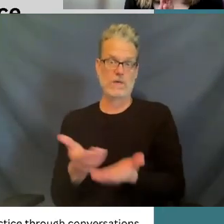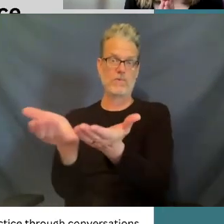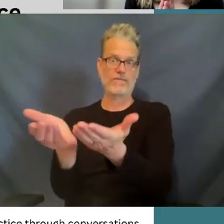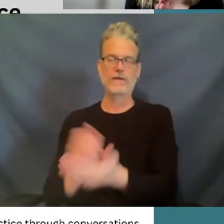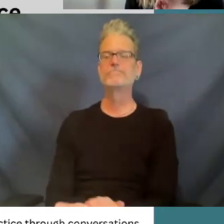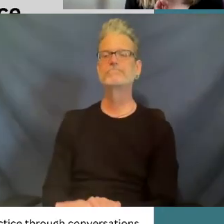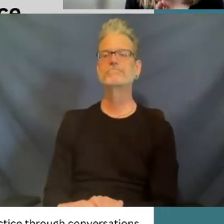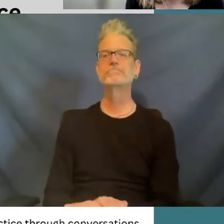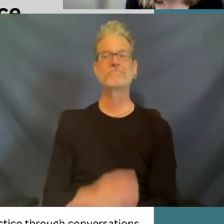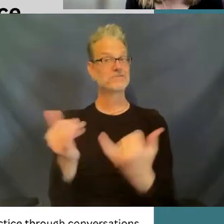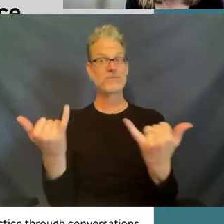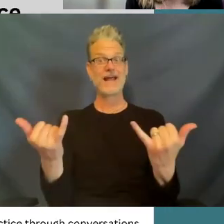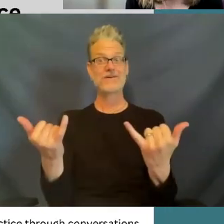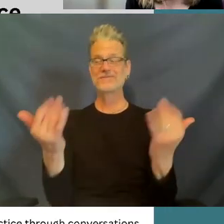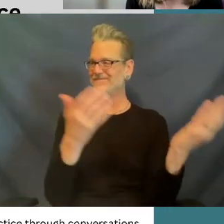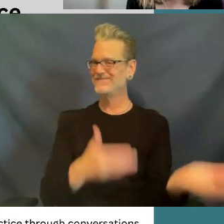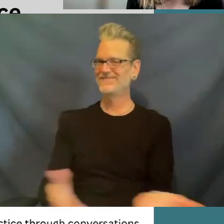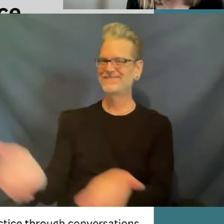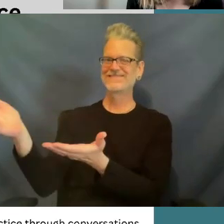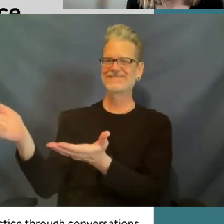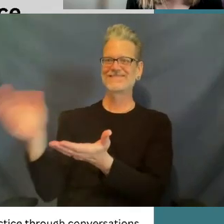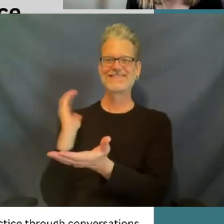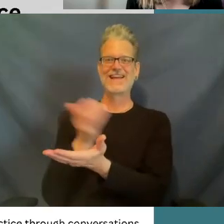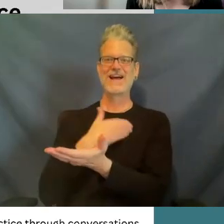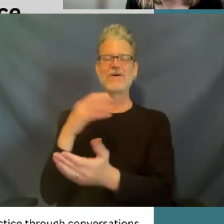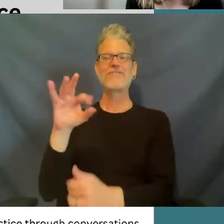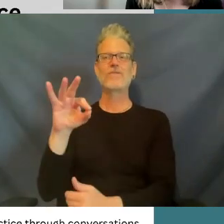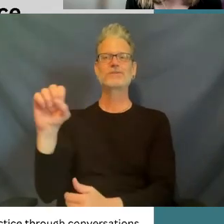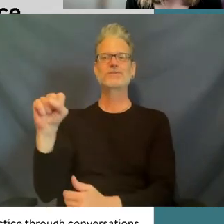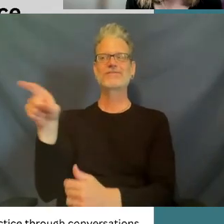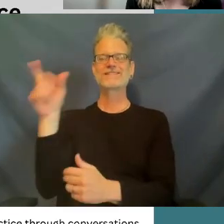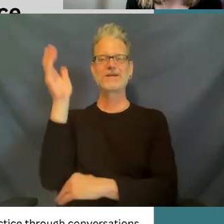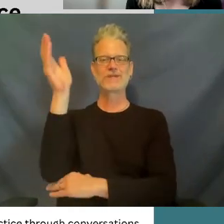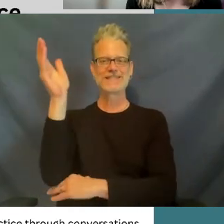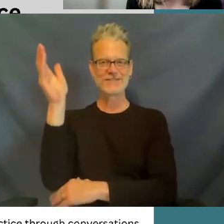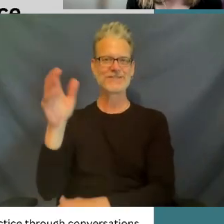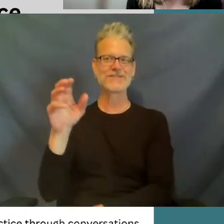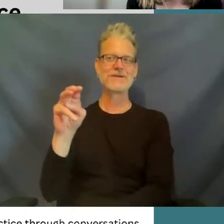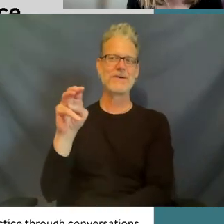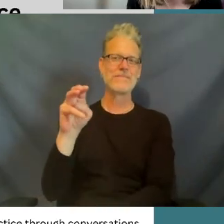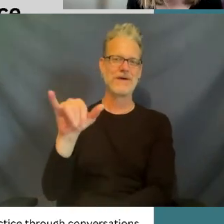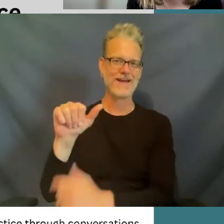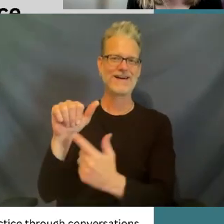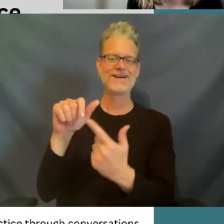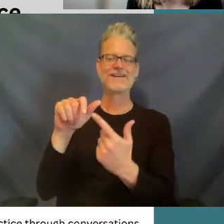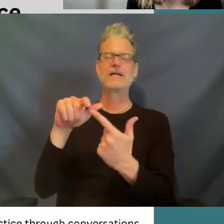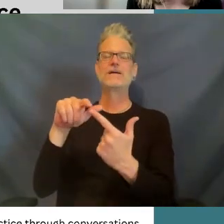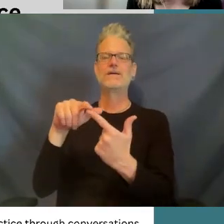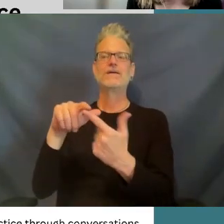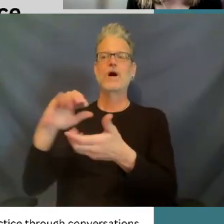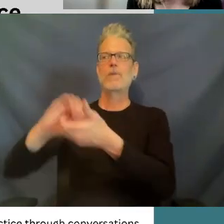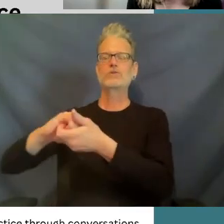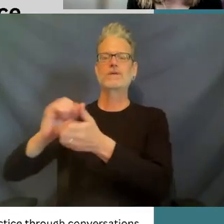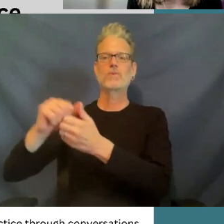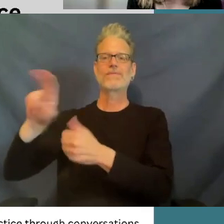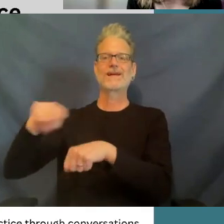So now I'm going to hand things over to our Forest Service presenters. We have Maya Bhattori, Partnership Coordinator with the National